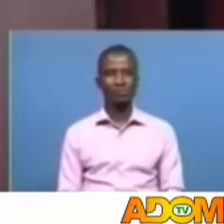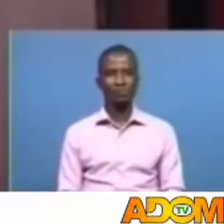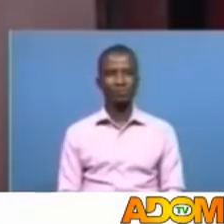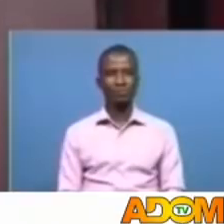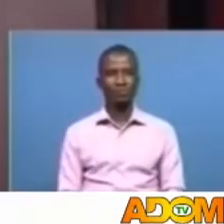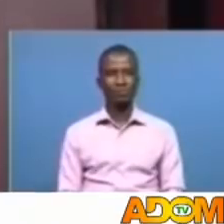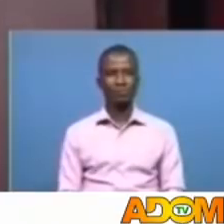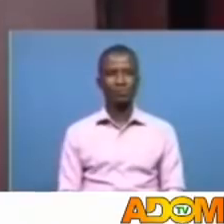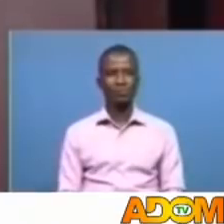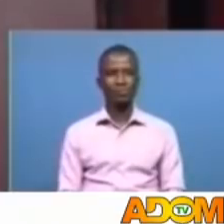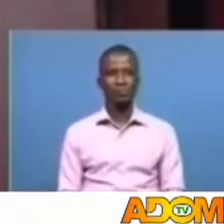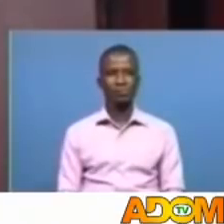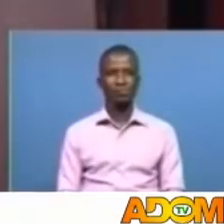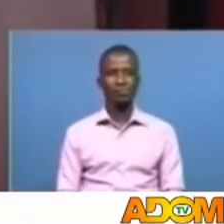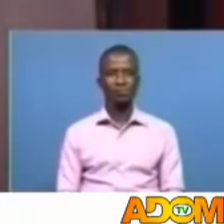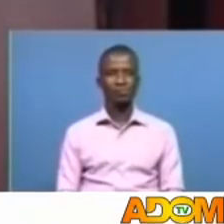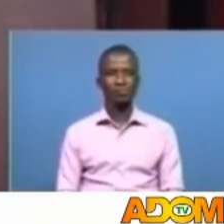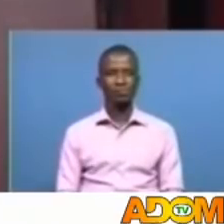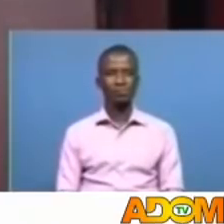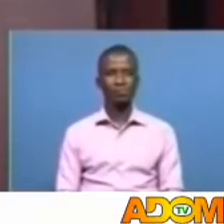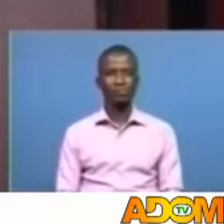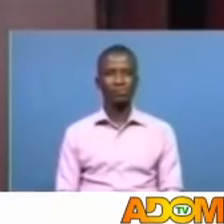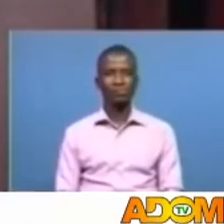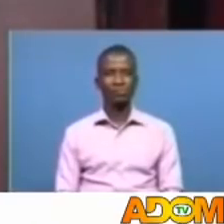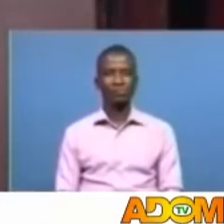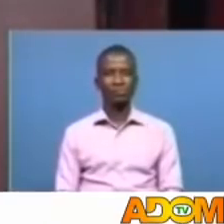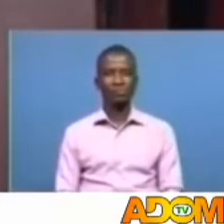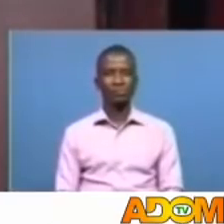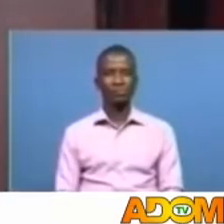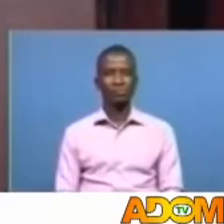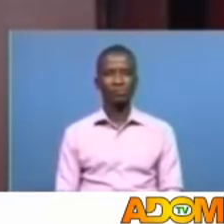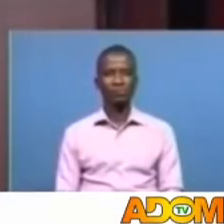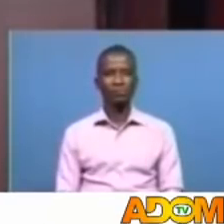Section 72 sub 1,